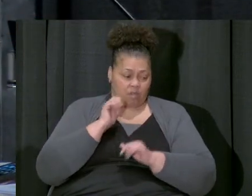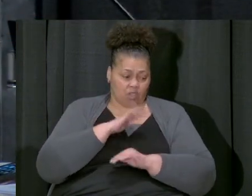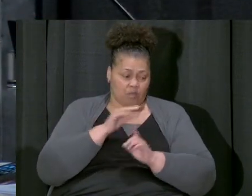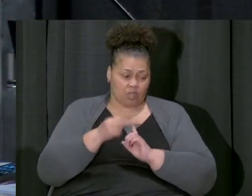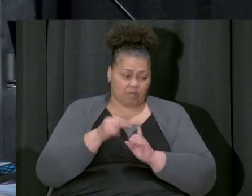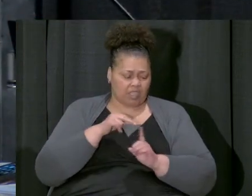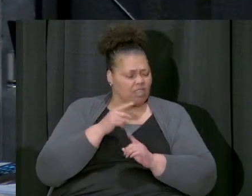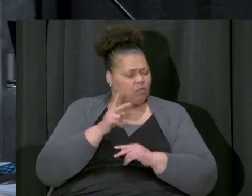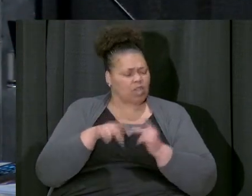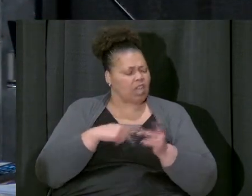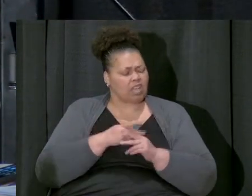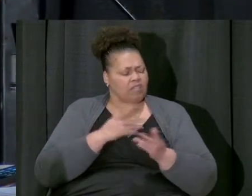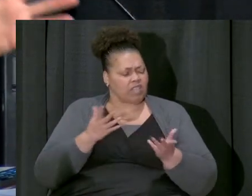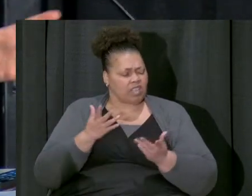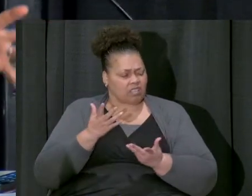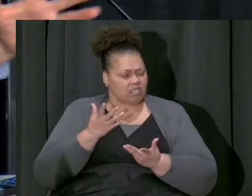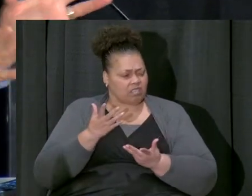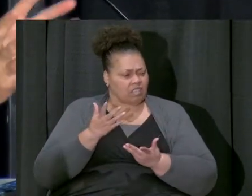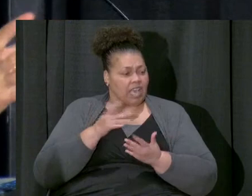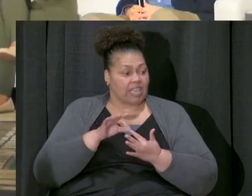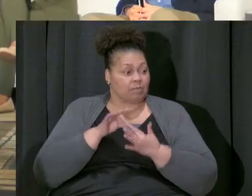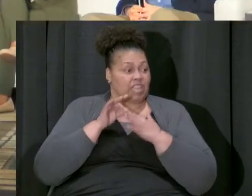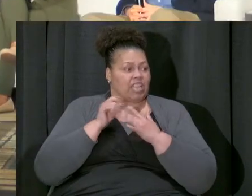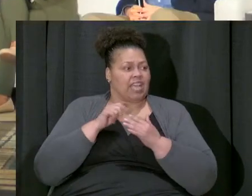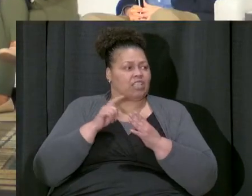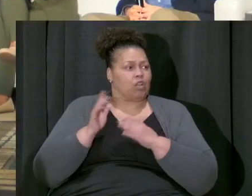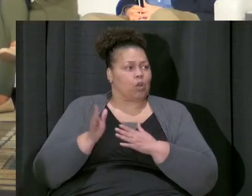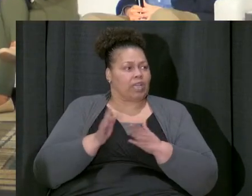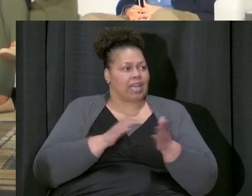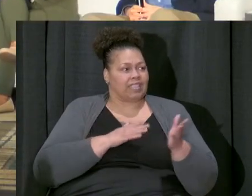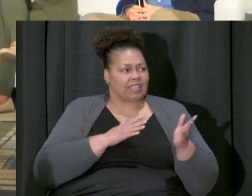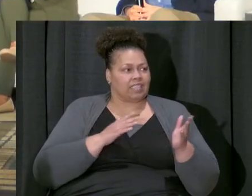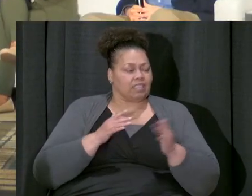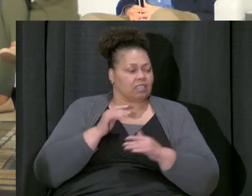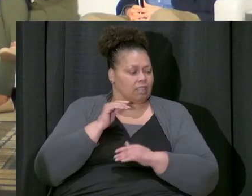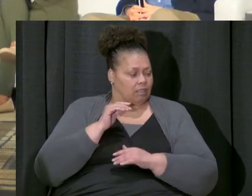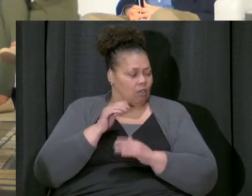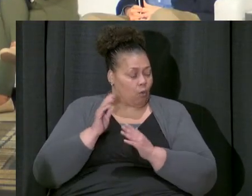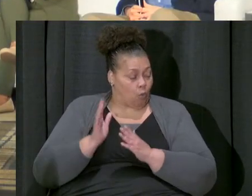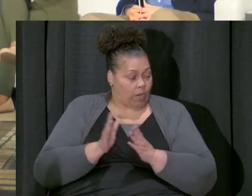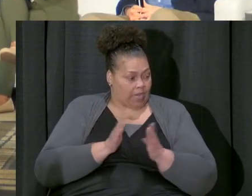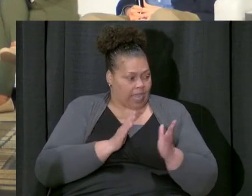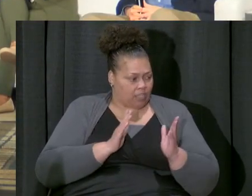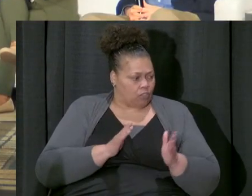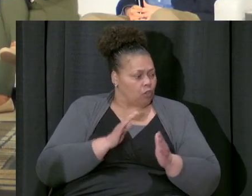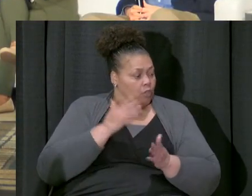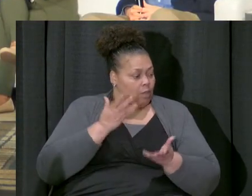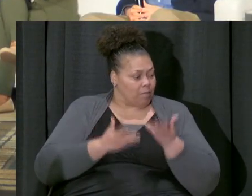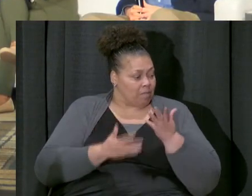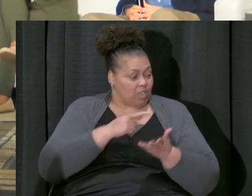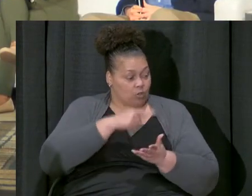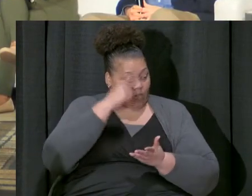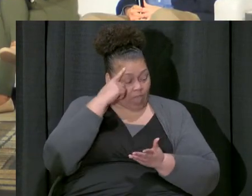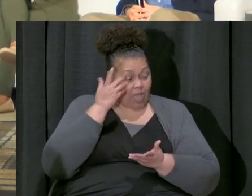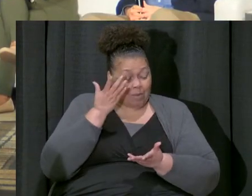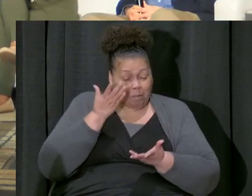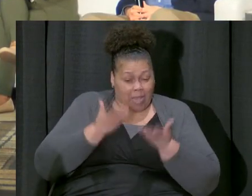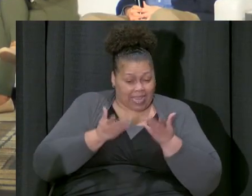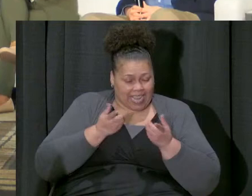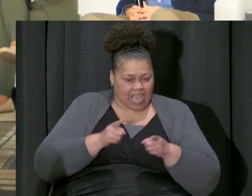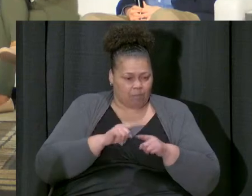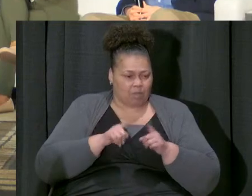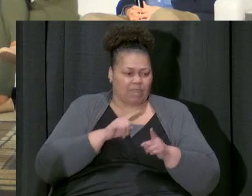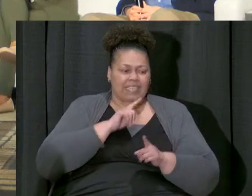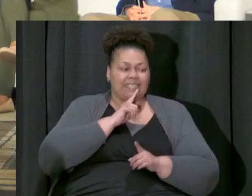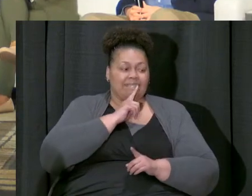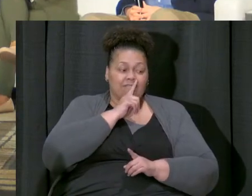kind of things maybe, especially as the organizer of this thing, that you thought might happen and didn't happen, or at least maybe they just